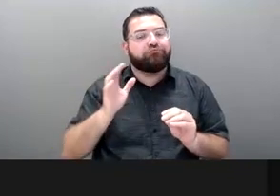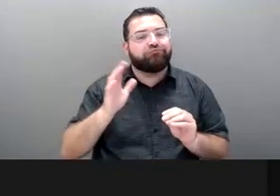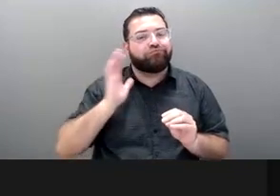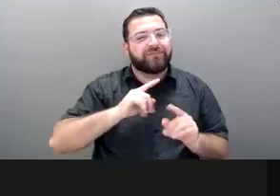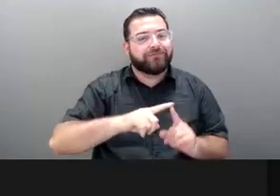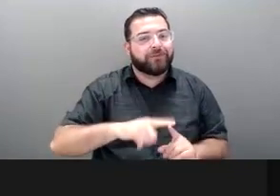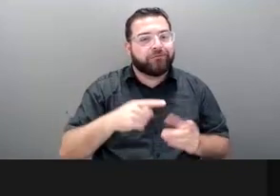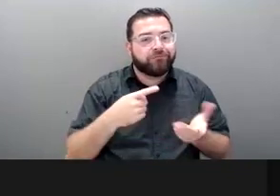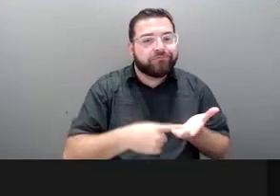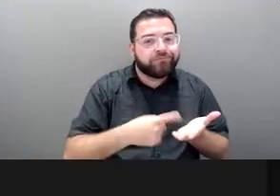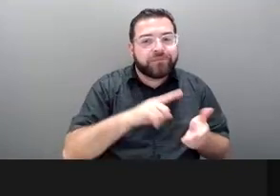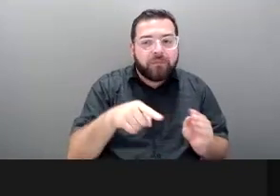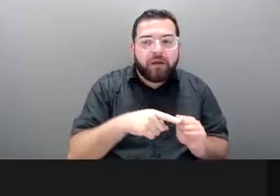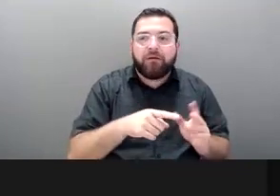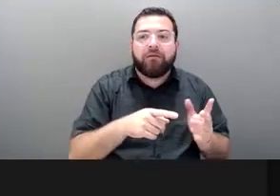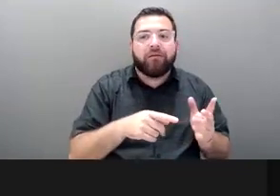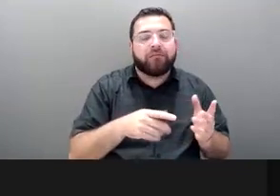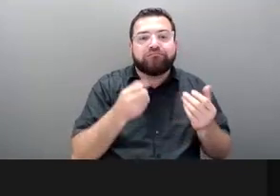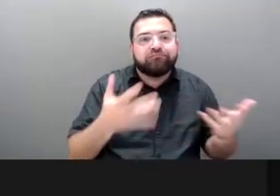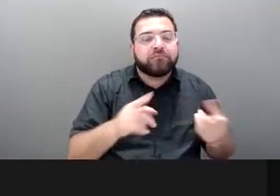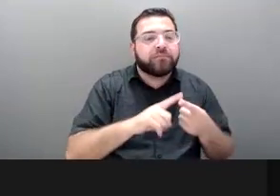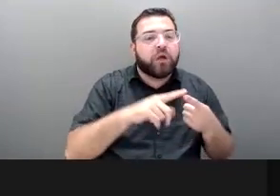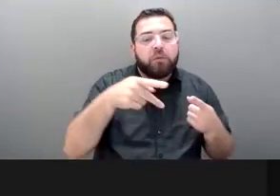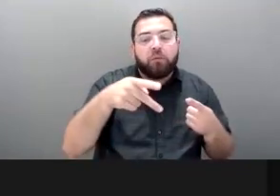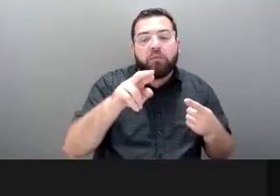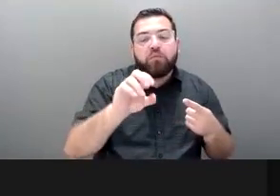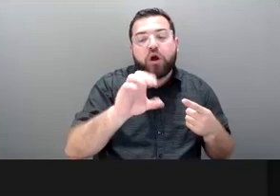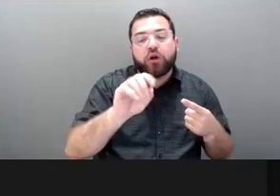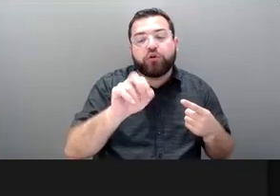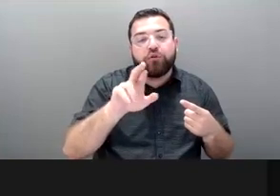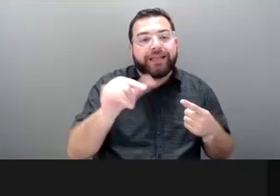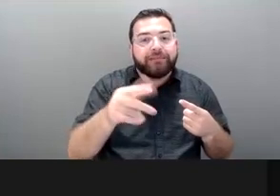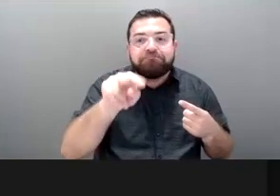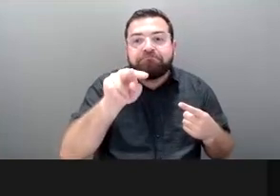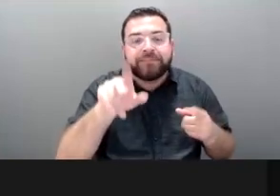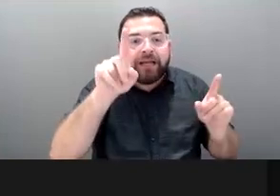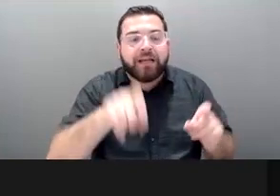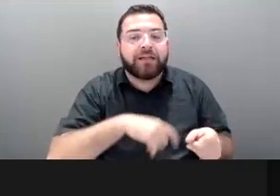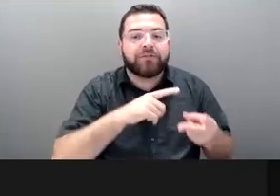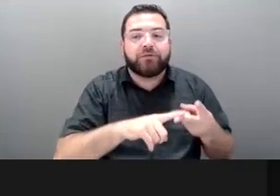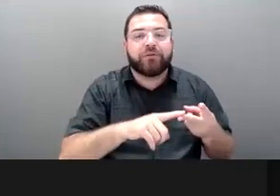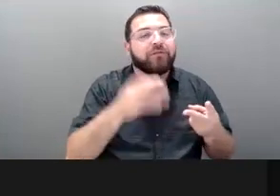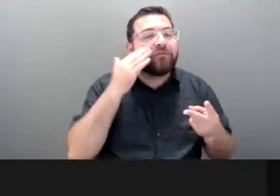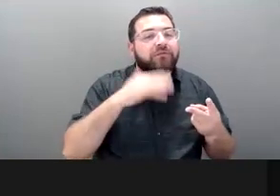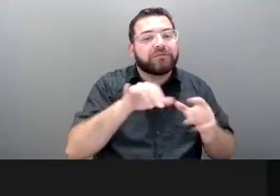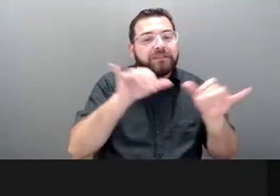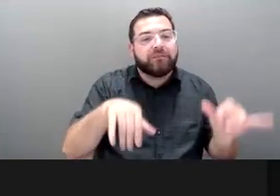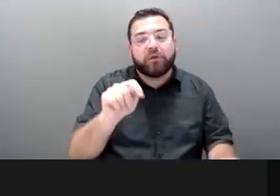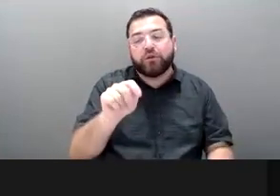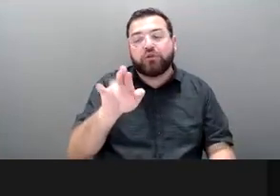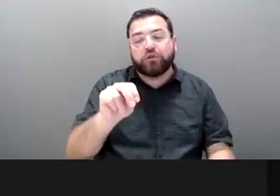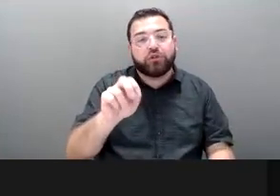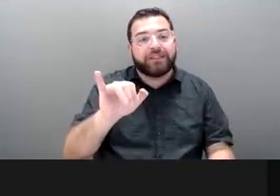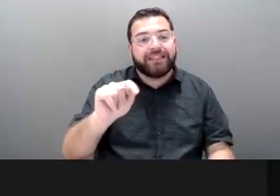many things, right? Like proctoring and Turnitin's use of student work. And does anyone want to comment that either the person that